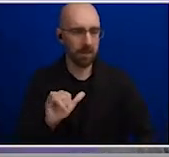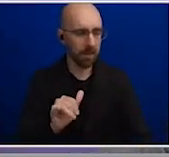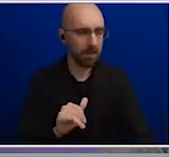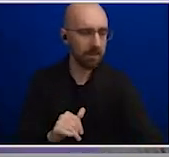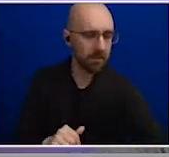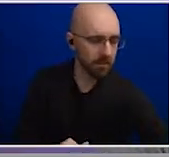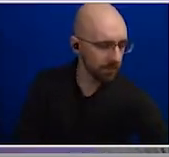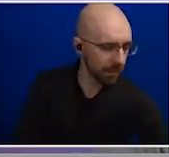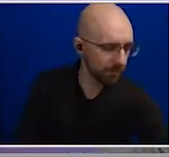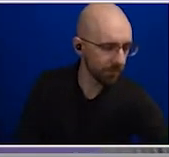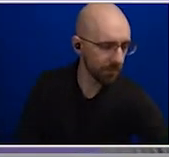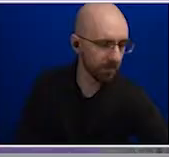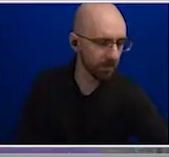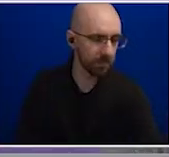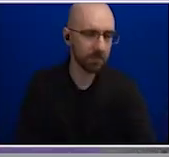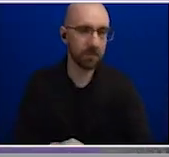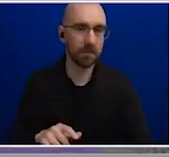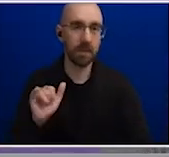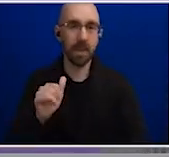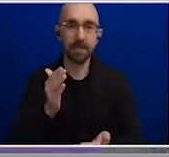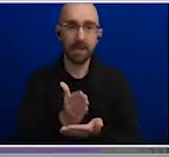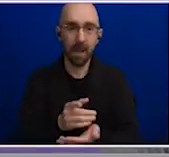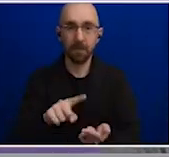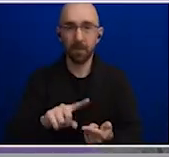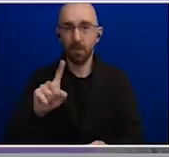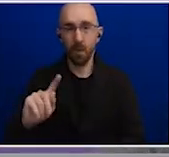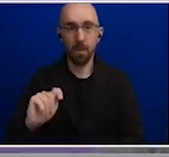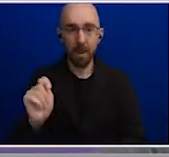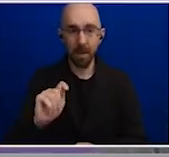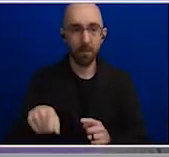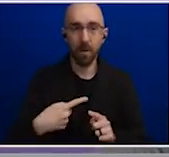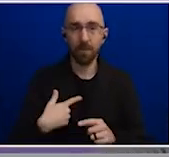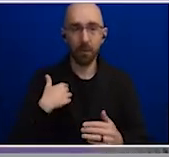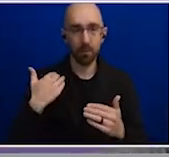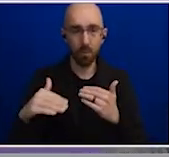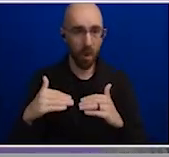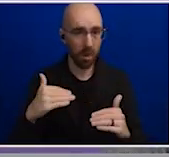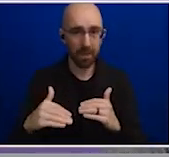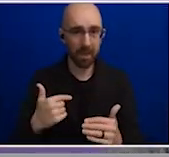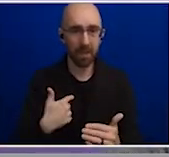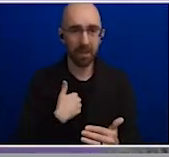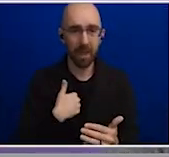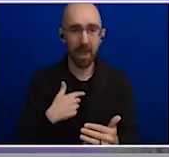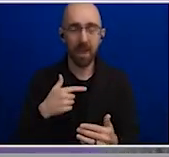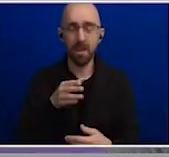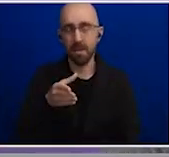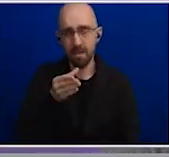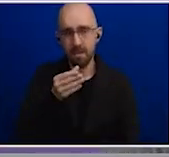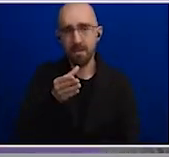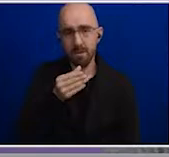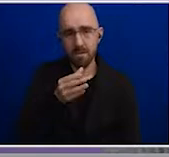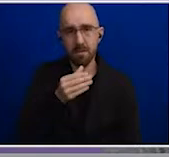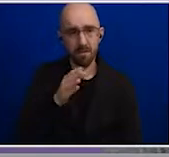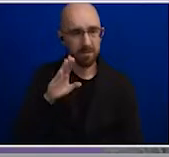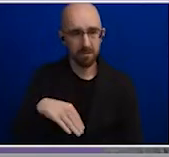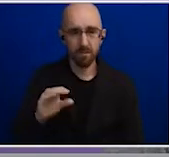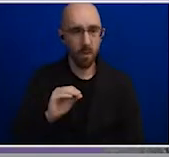after, just to go to the bathroom or whatever, just walking. I get short of breath, no energy. It